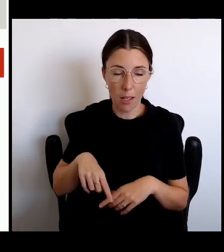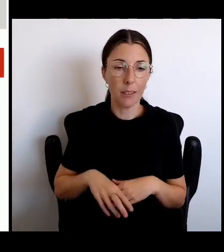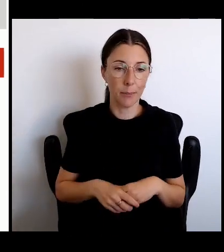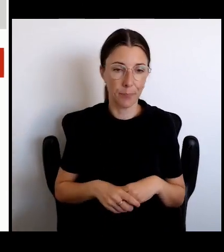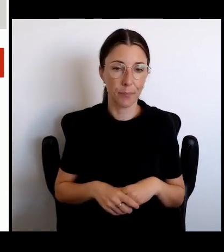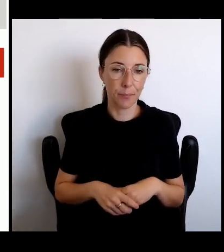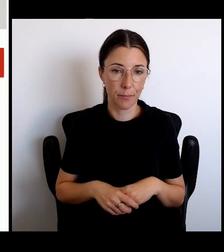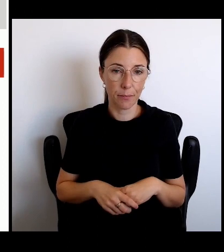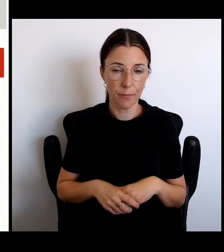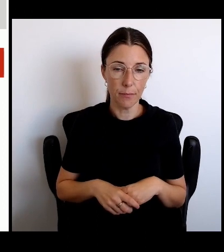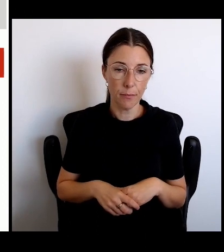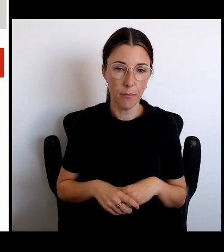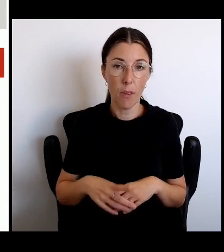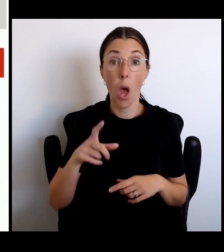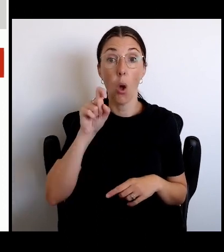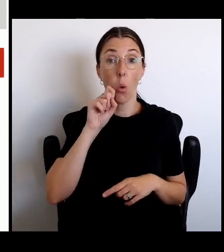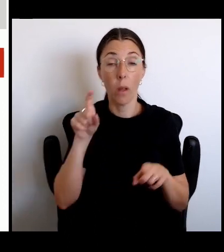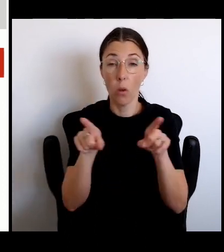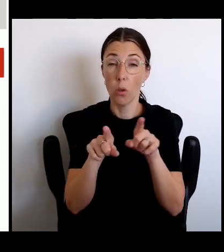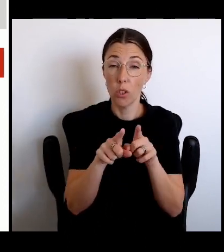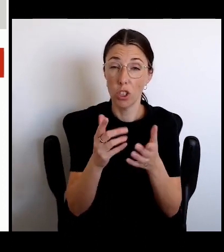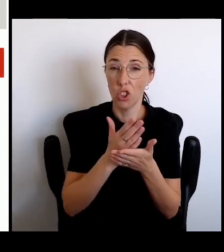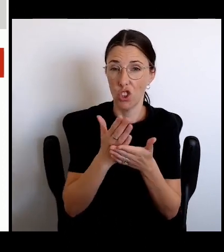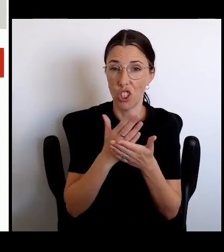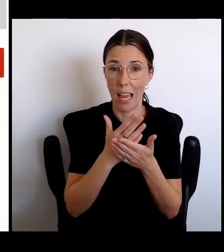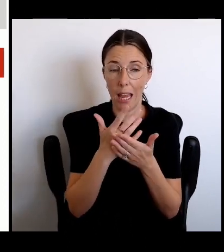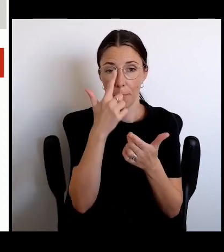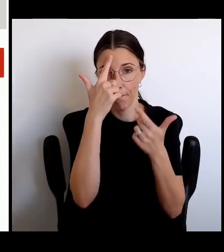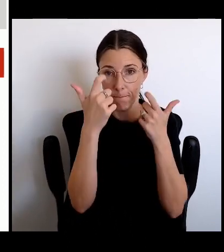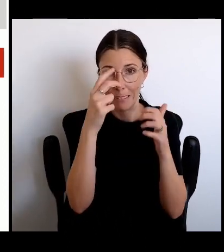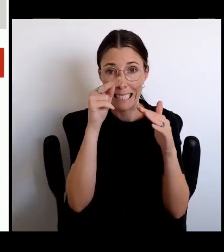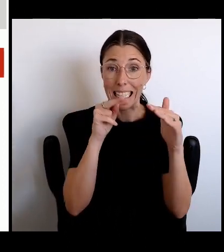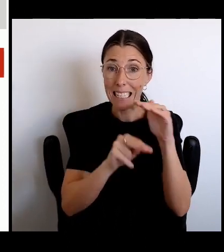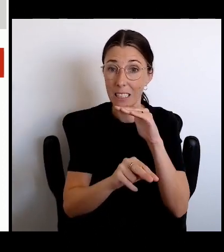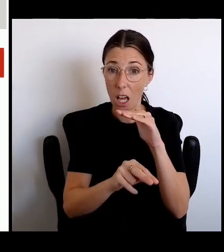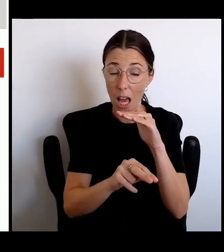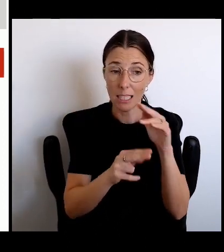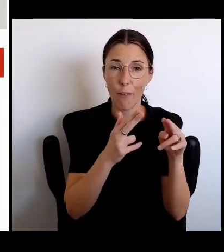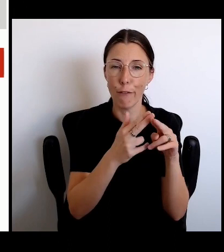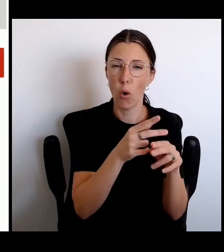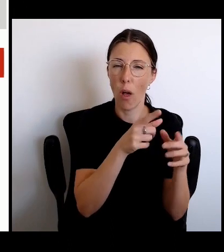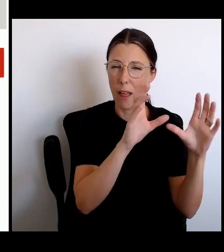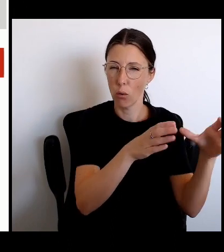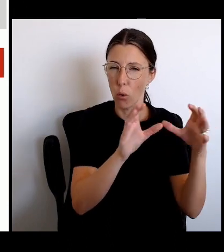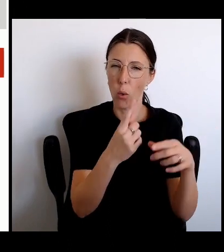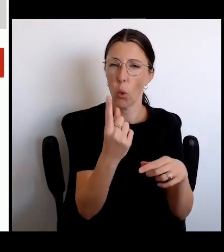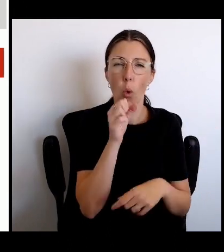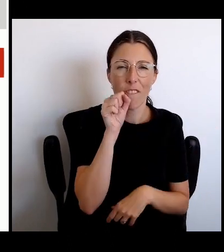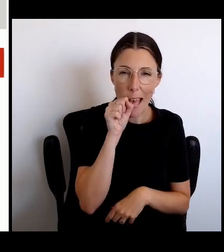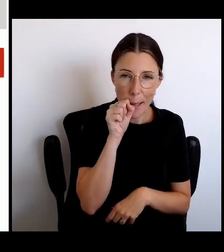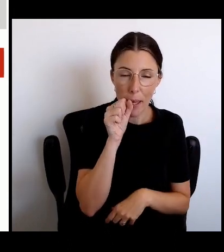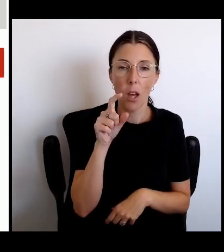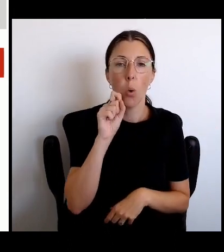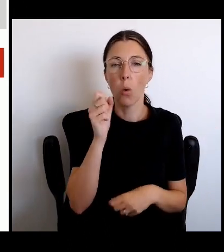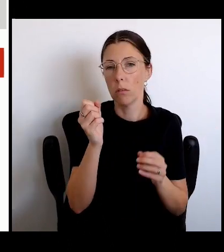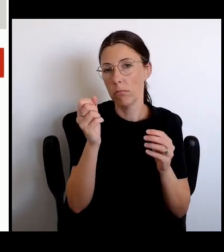also insights into the vaping segments and provide insights in terms of what we think they need in terms